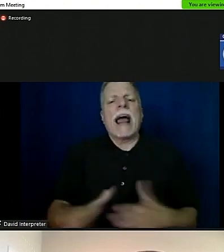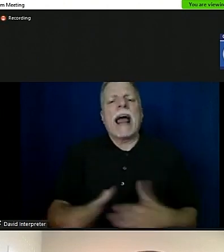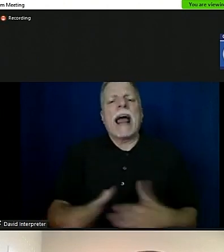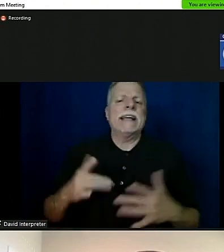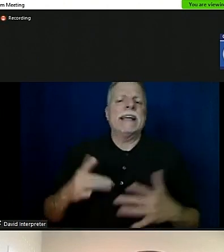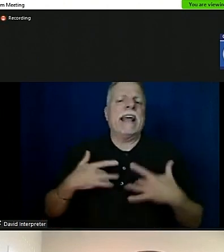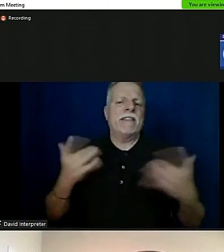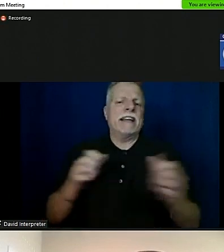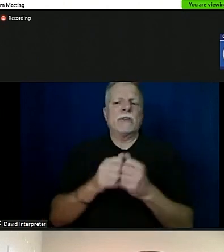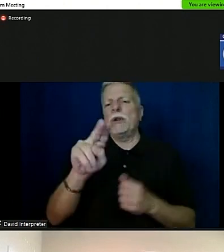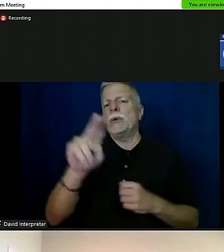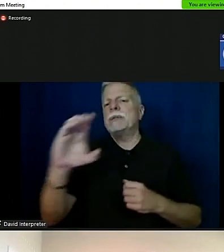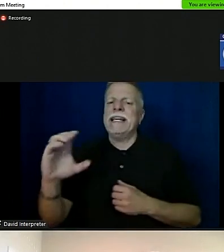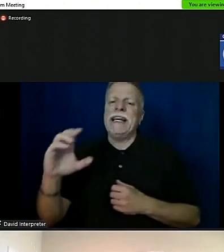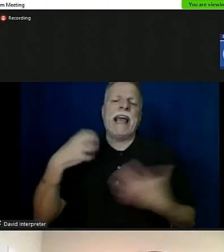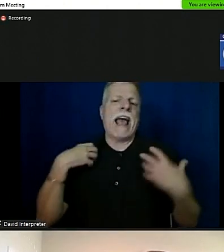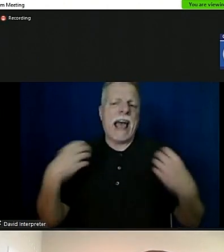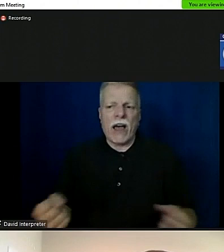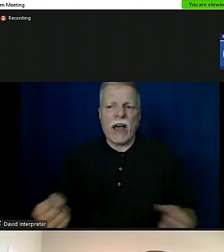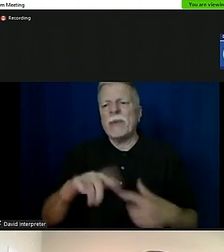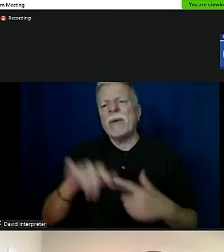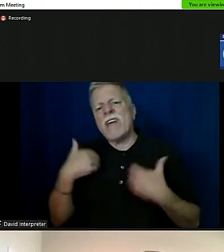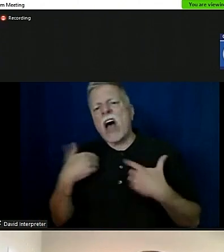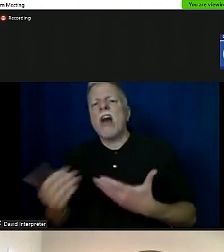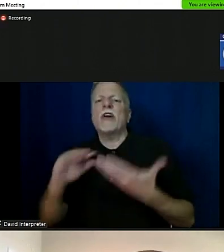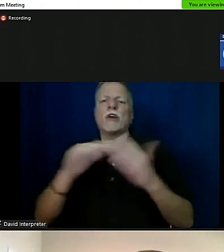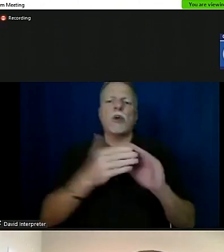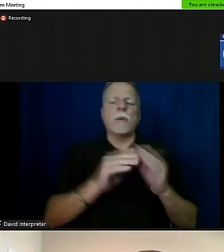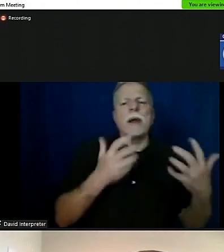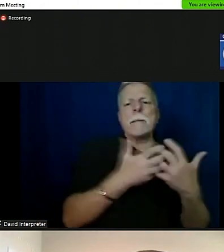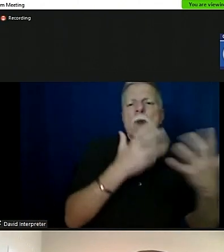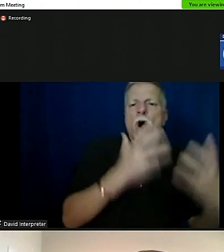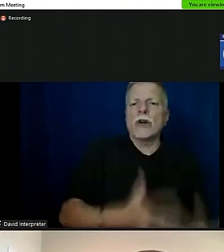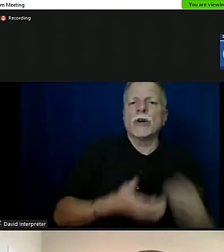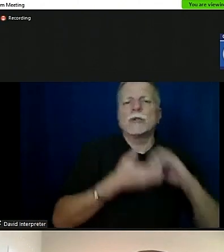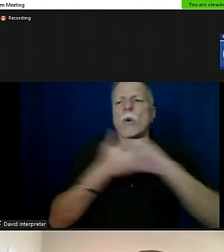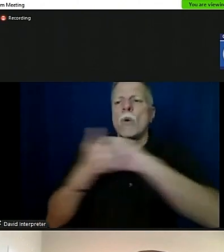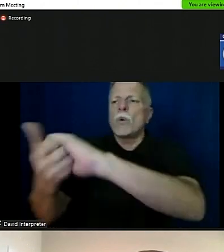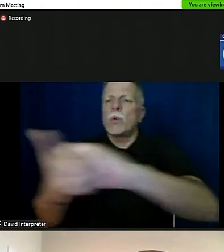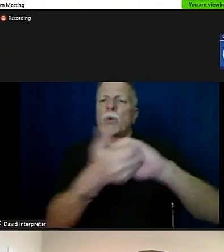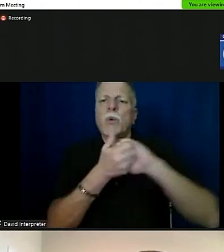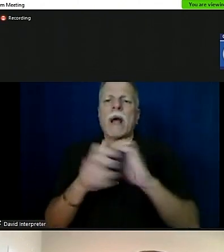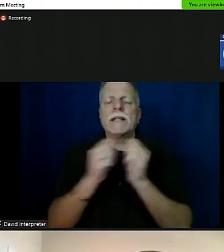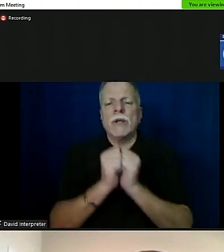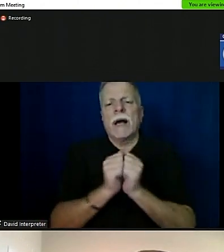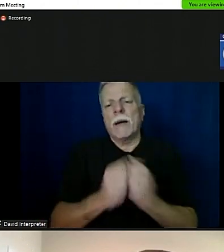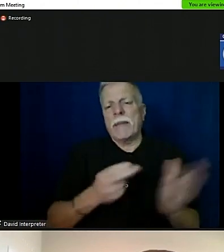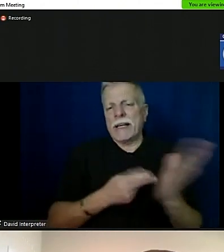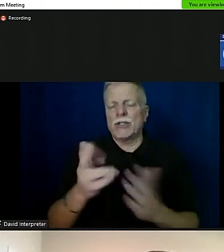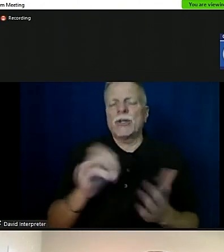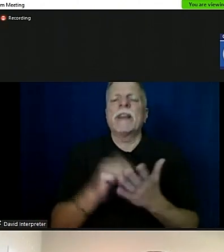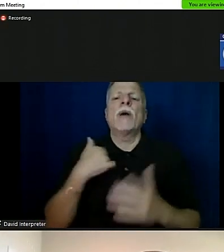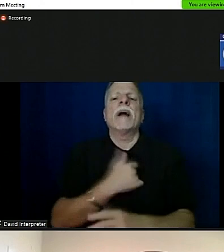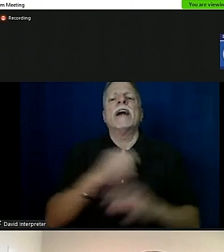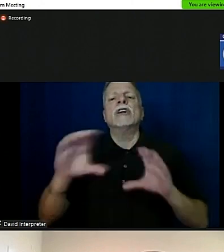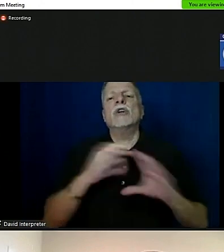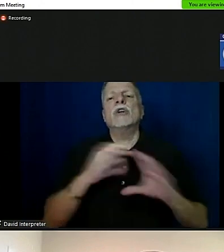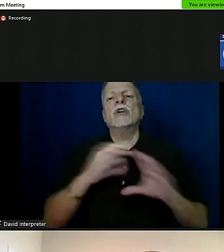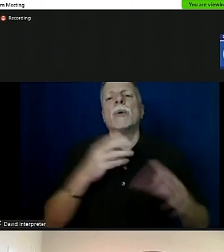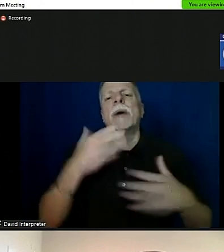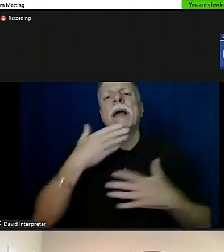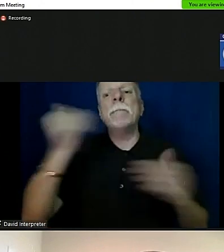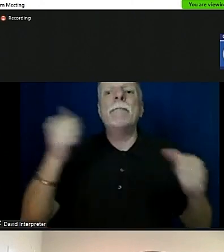other local public health, other community partners who are all working together to make sure that we are doing this in the best way for Coloradans and ensuring